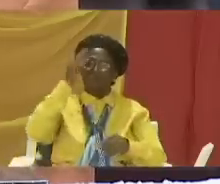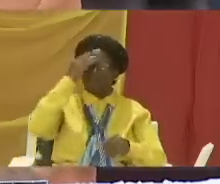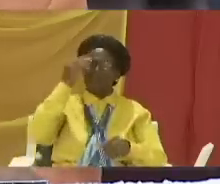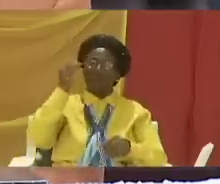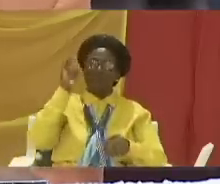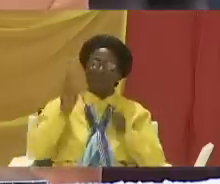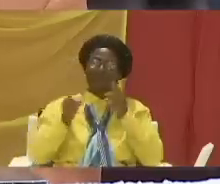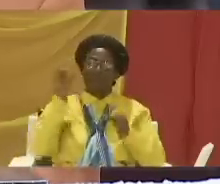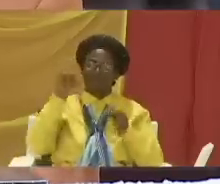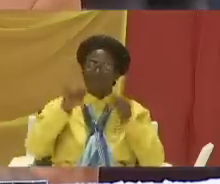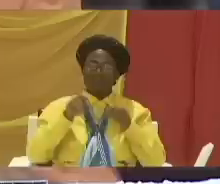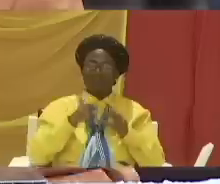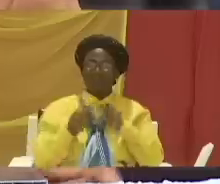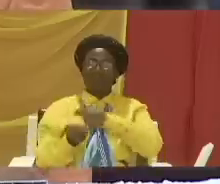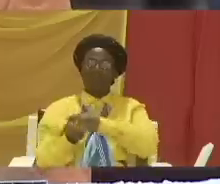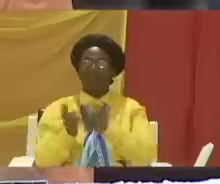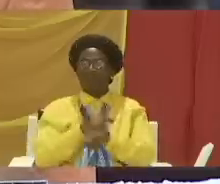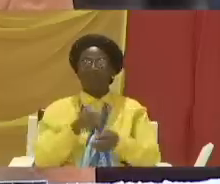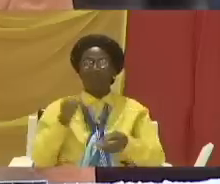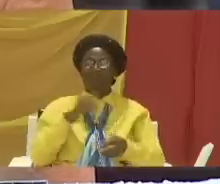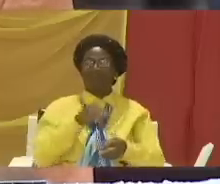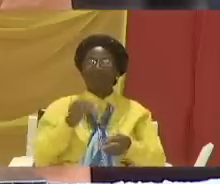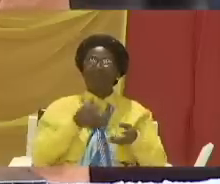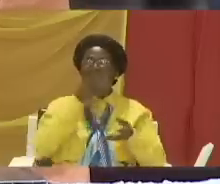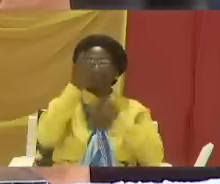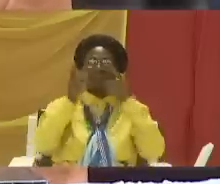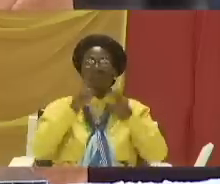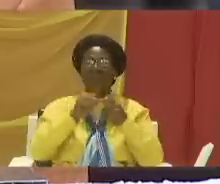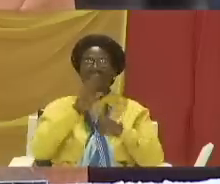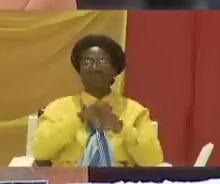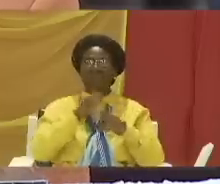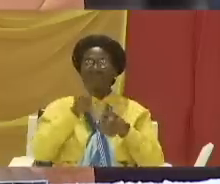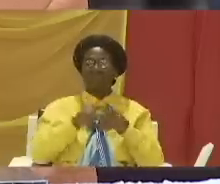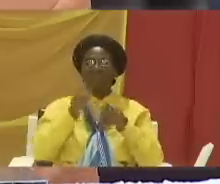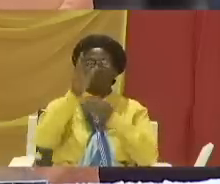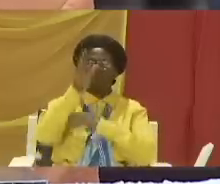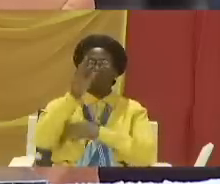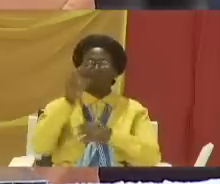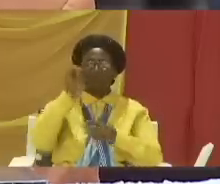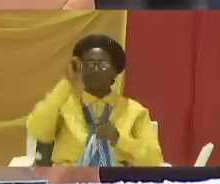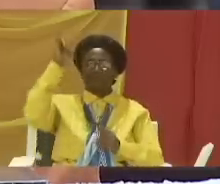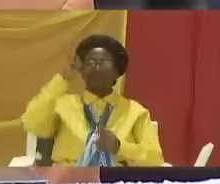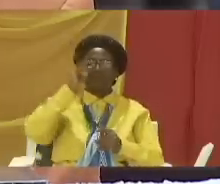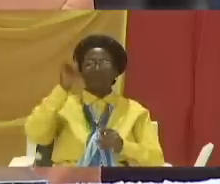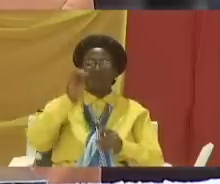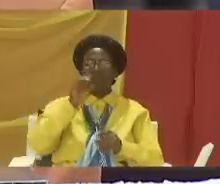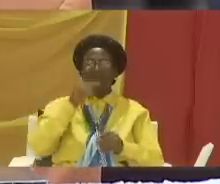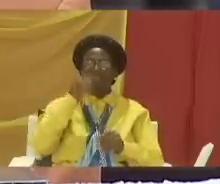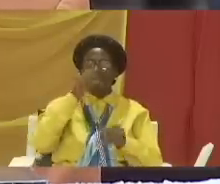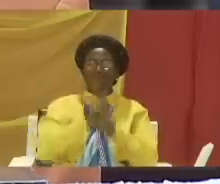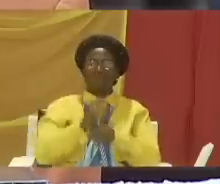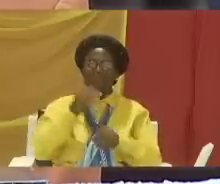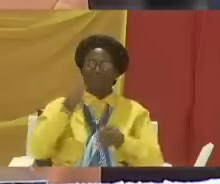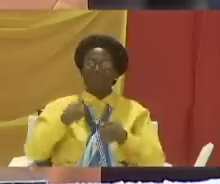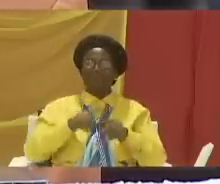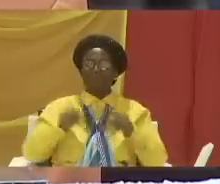they cry to God, he has this covenant of deliverance.